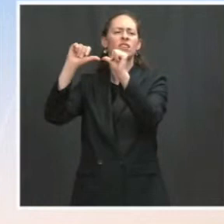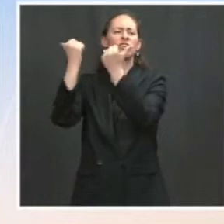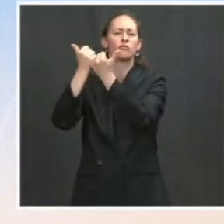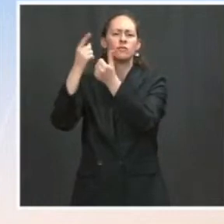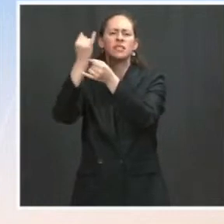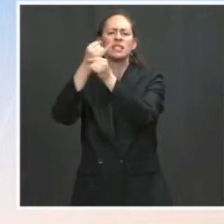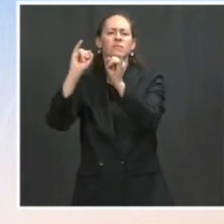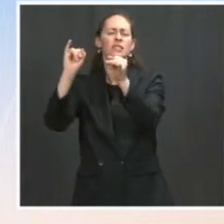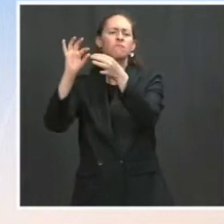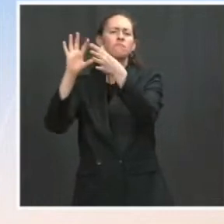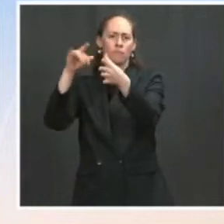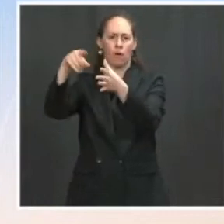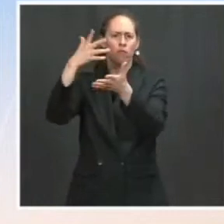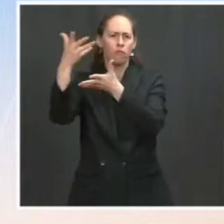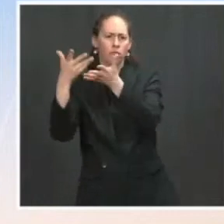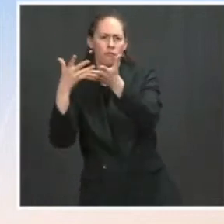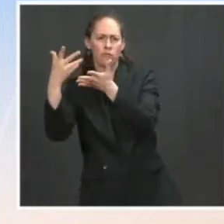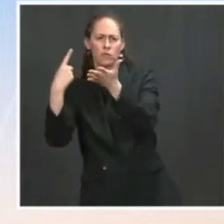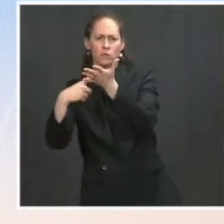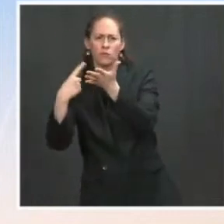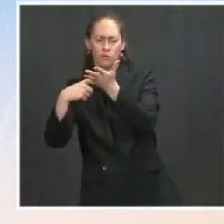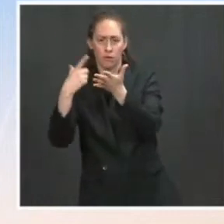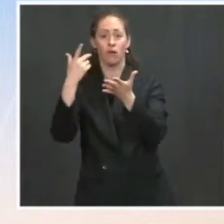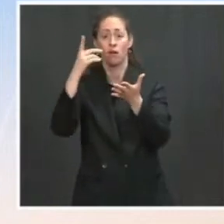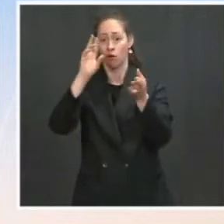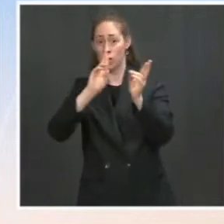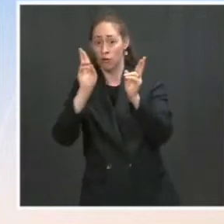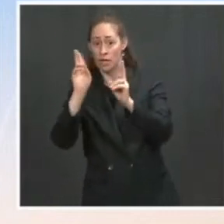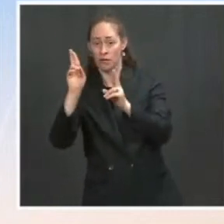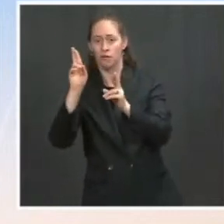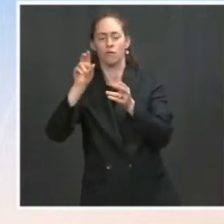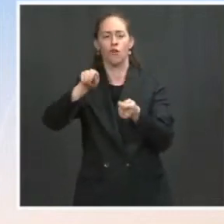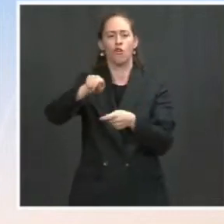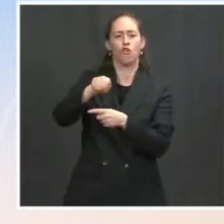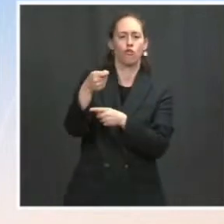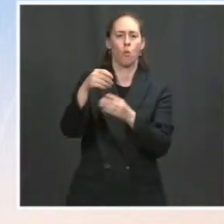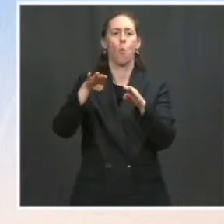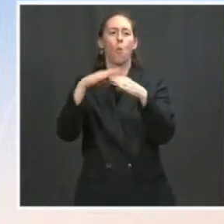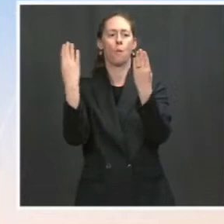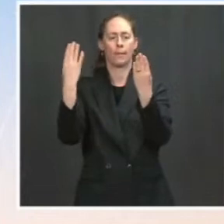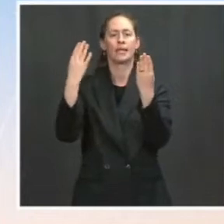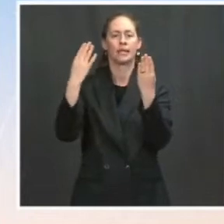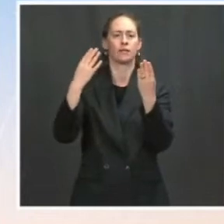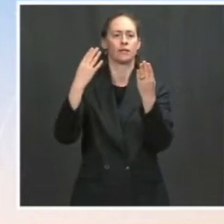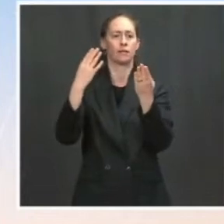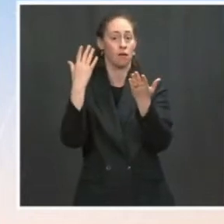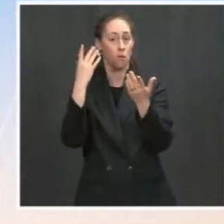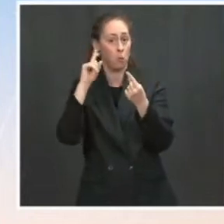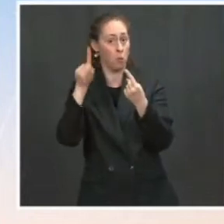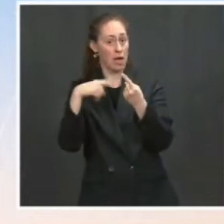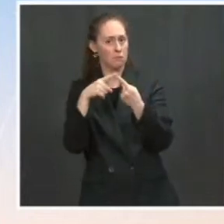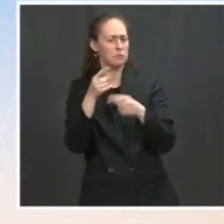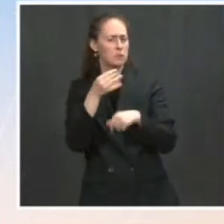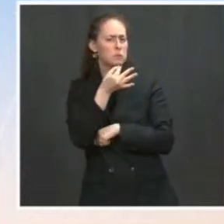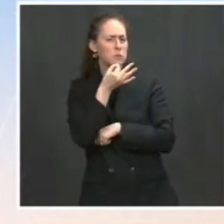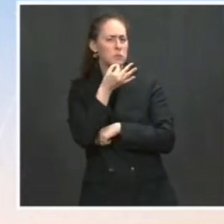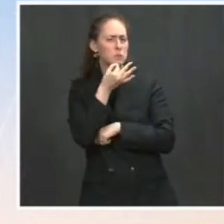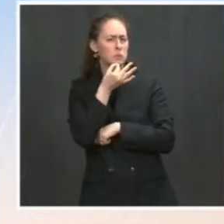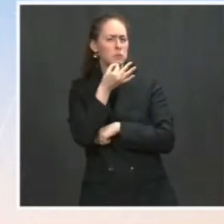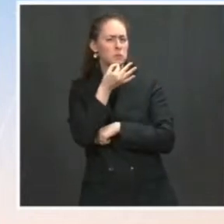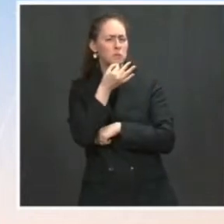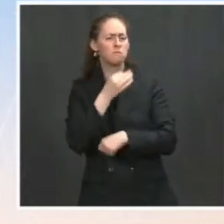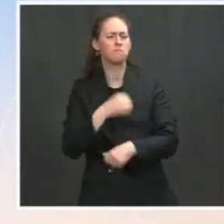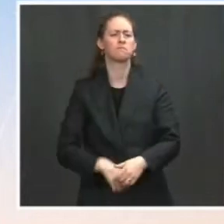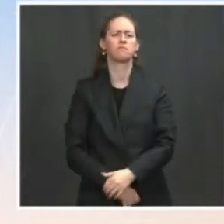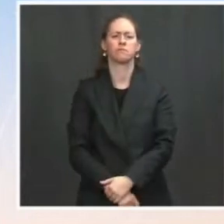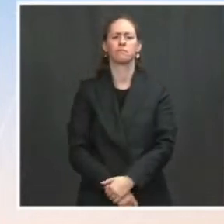suffered damage and can be brought back online relatively quickly, but that safety is a priority, given that it has never before taken the